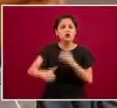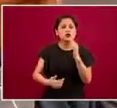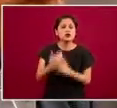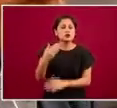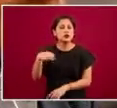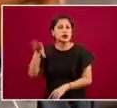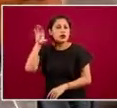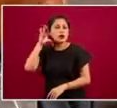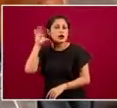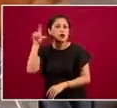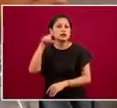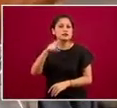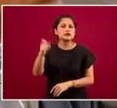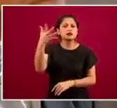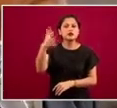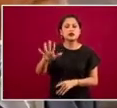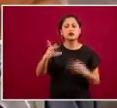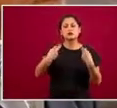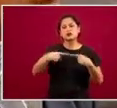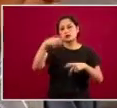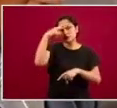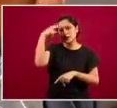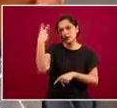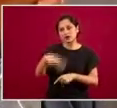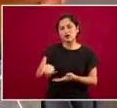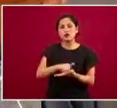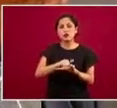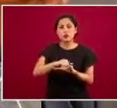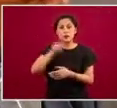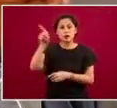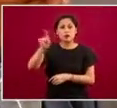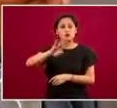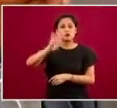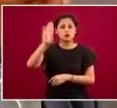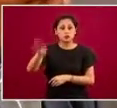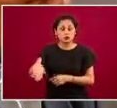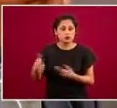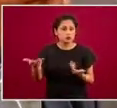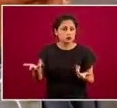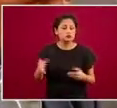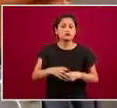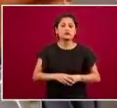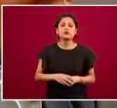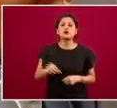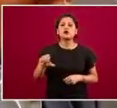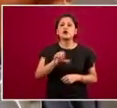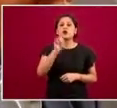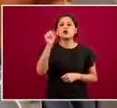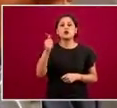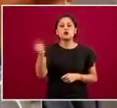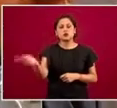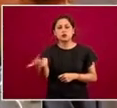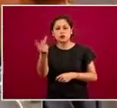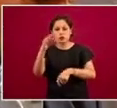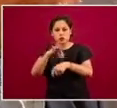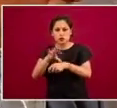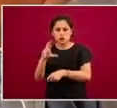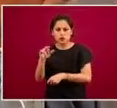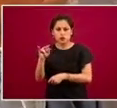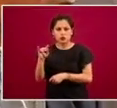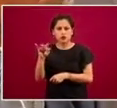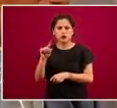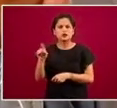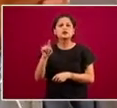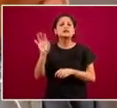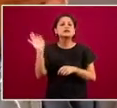abroad. We were hearing that in New York there are over 100 Mexican people